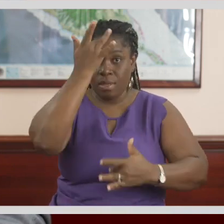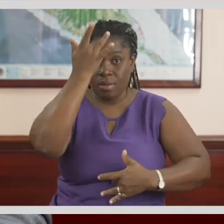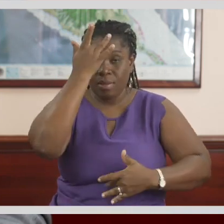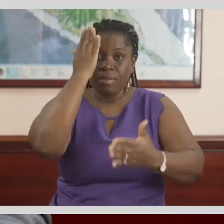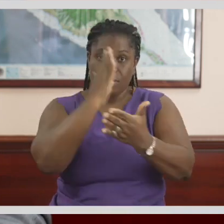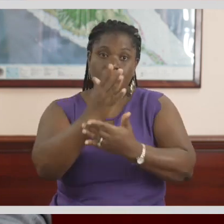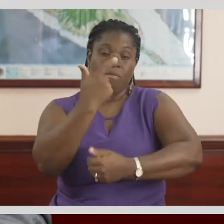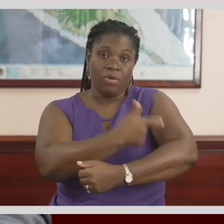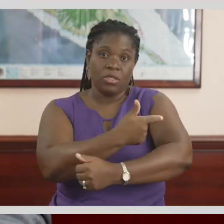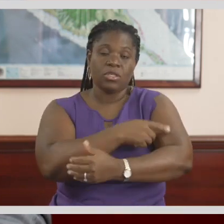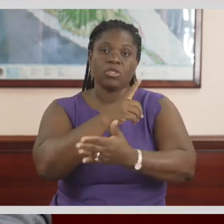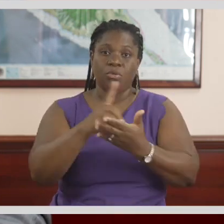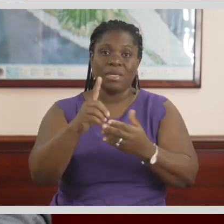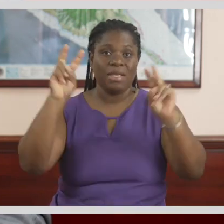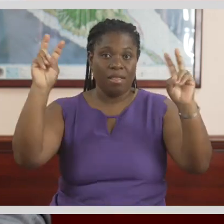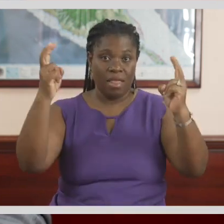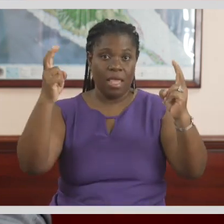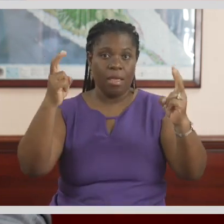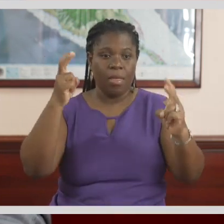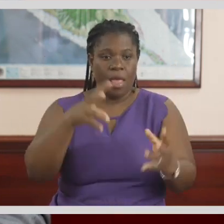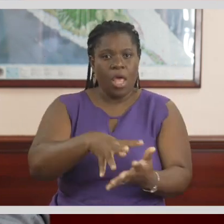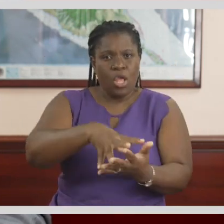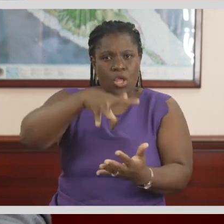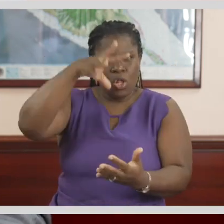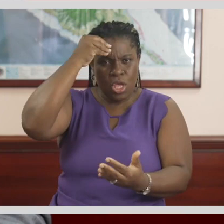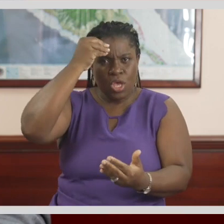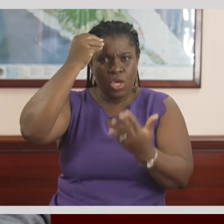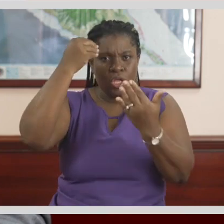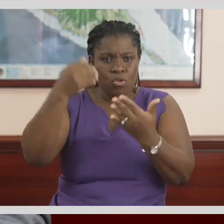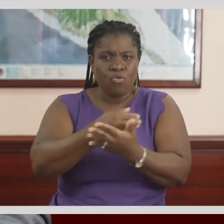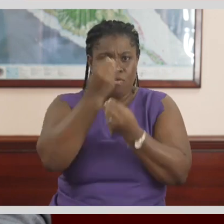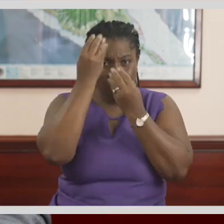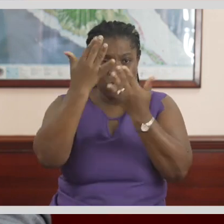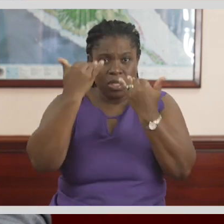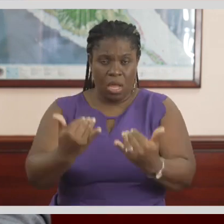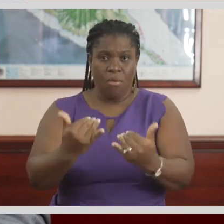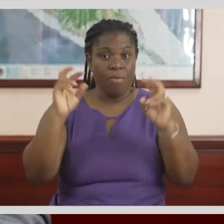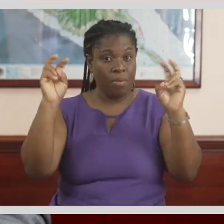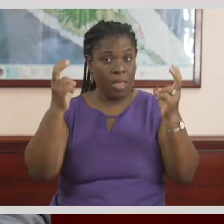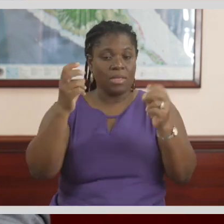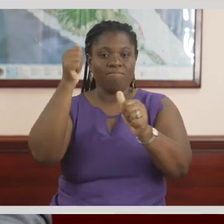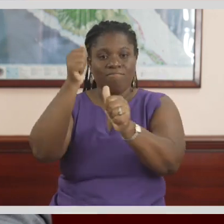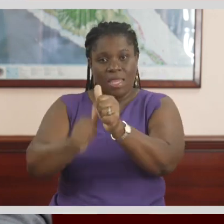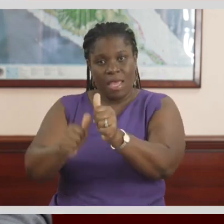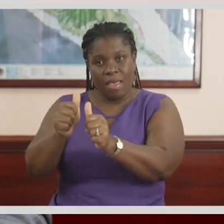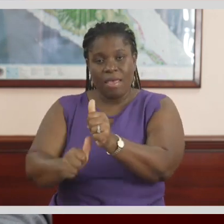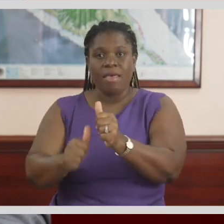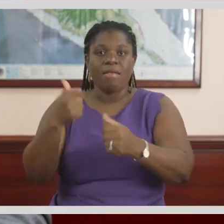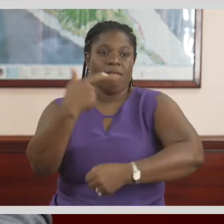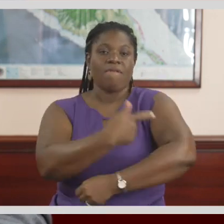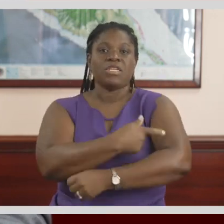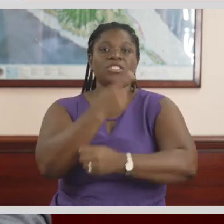WIW, under the theme, Get Up to Date, hashtag Each Vaccine Counts.